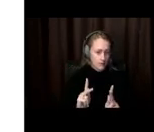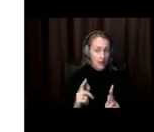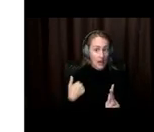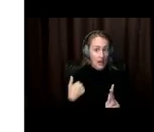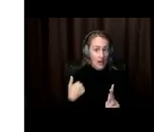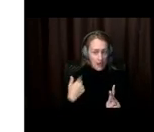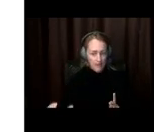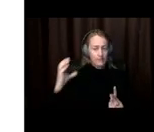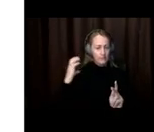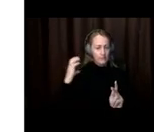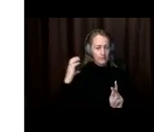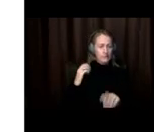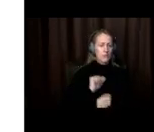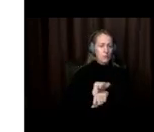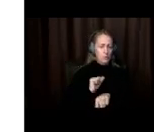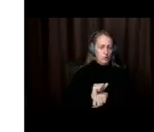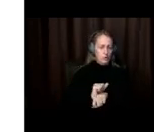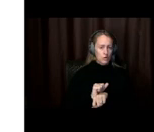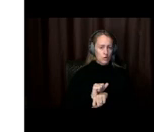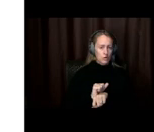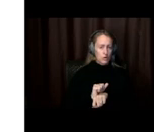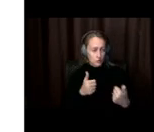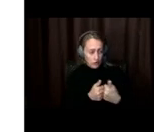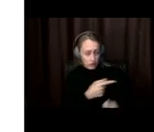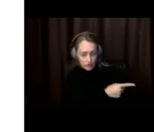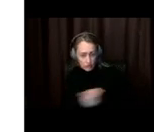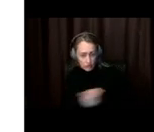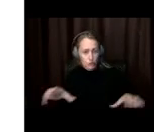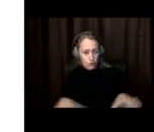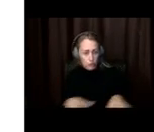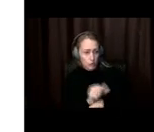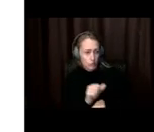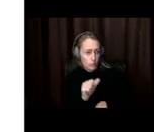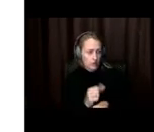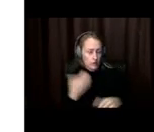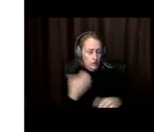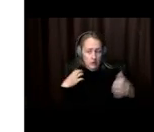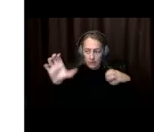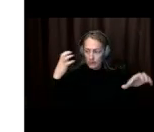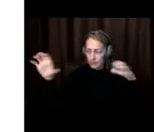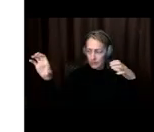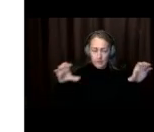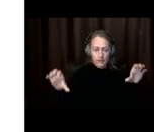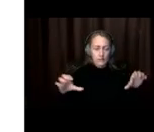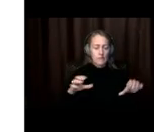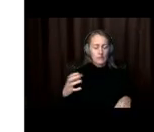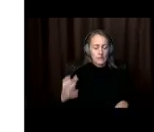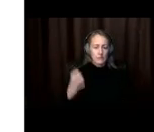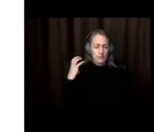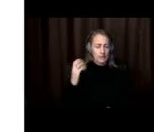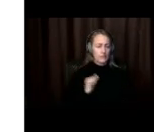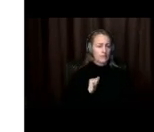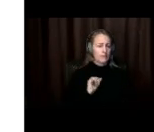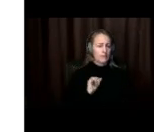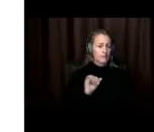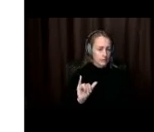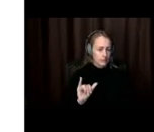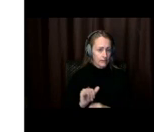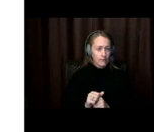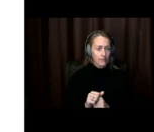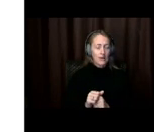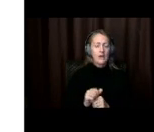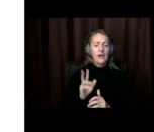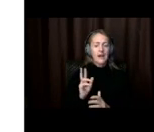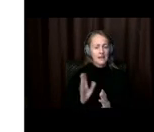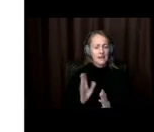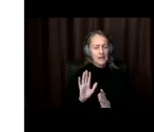work, that I am seeking out resources, that we're standing up for folks, right? That we're